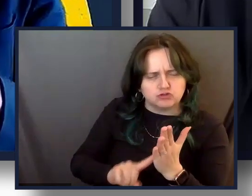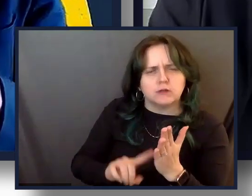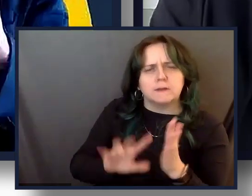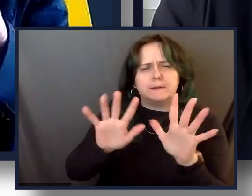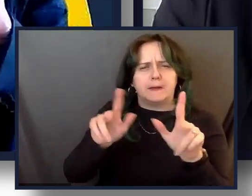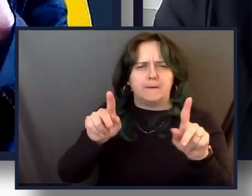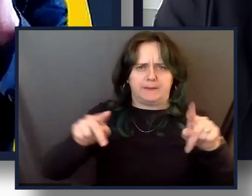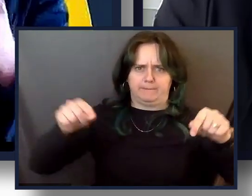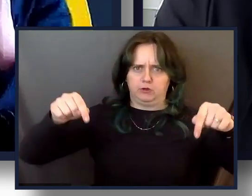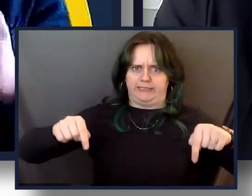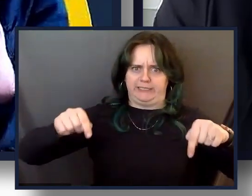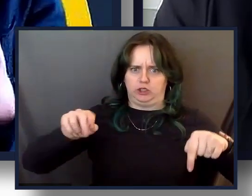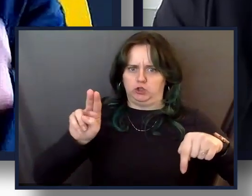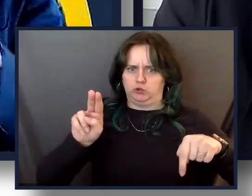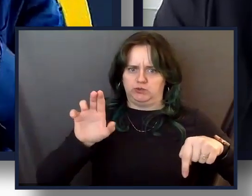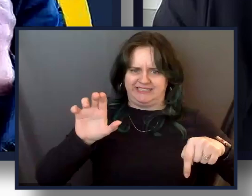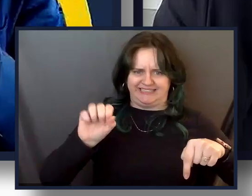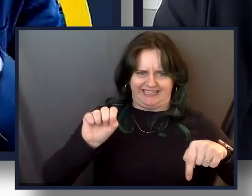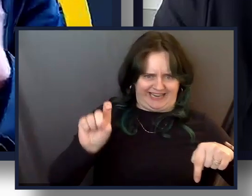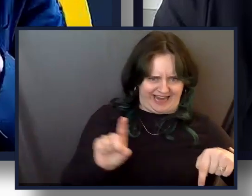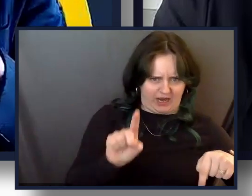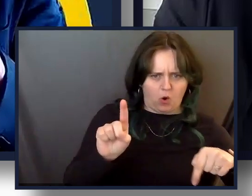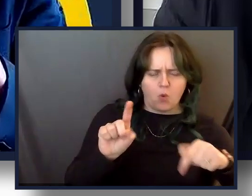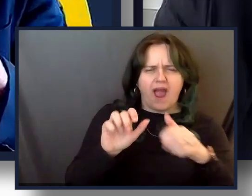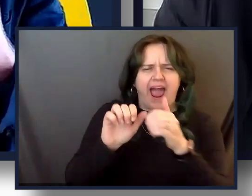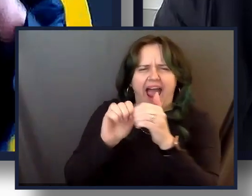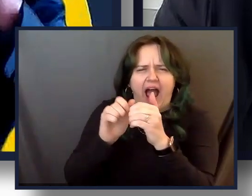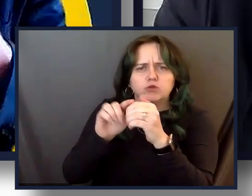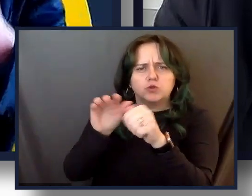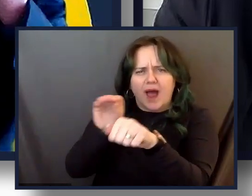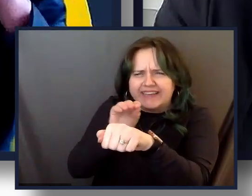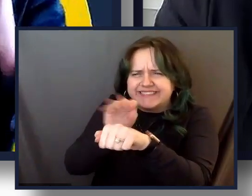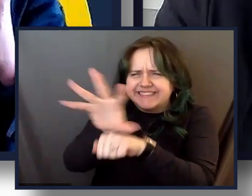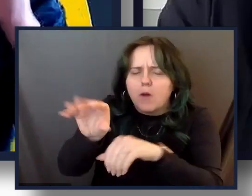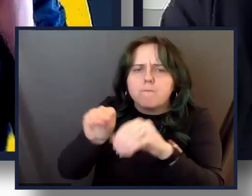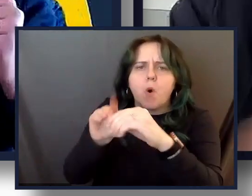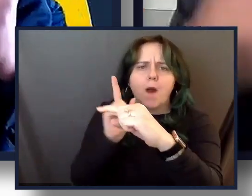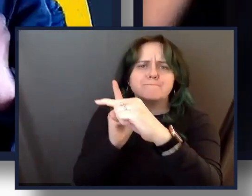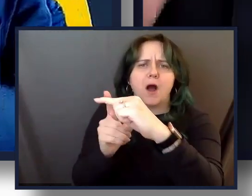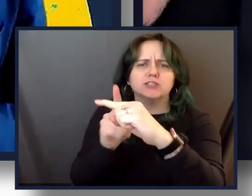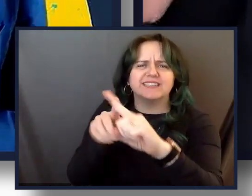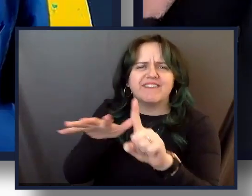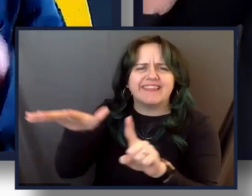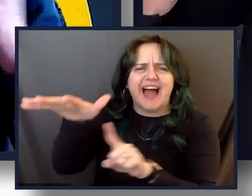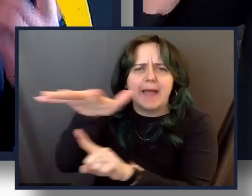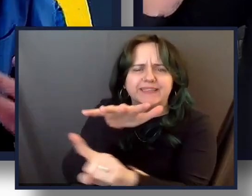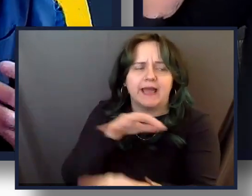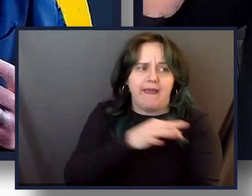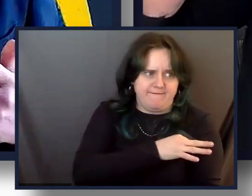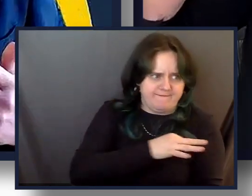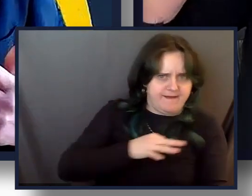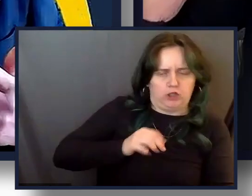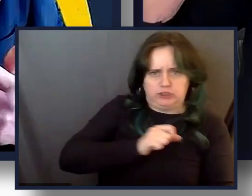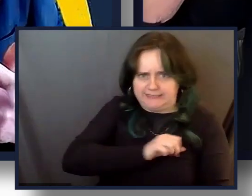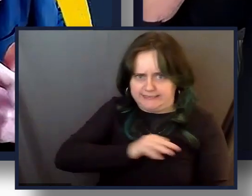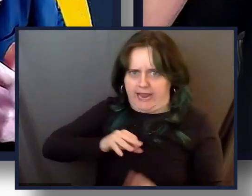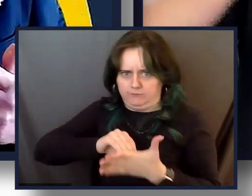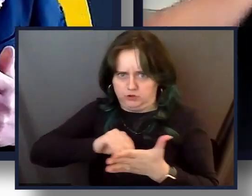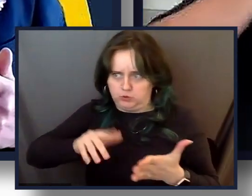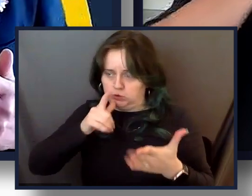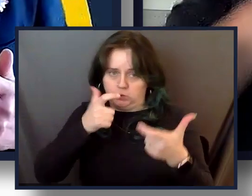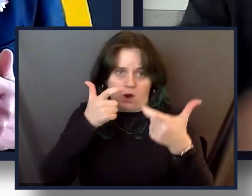Diego can make a difference that creates a more positive climate? The faculty, staff, and students that are here on this webinar